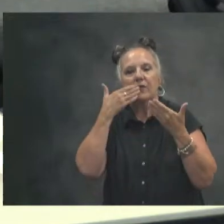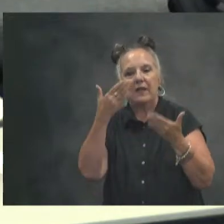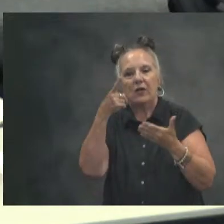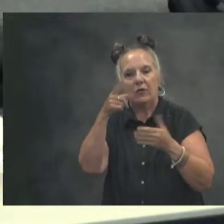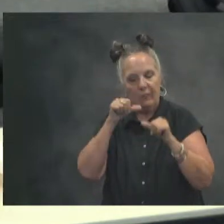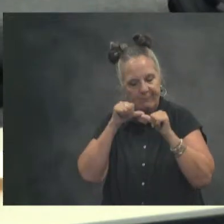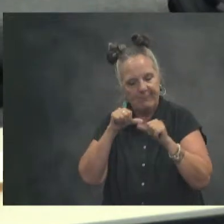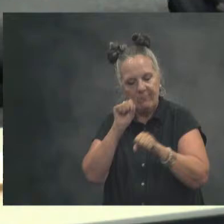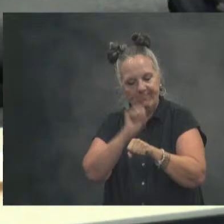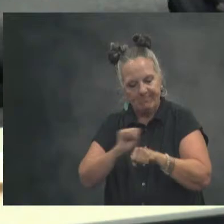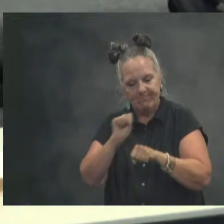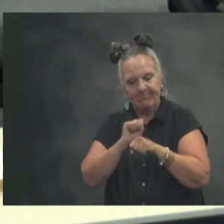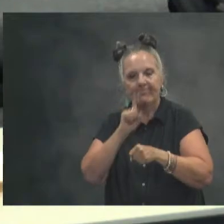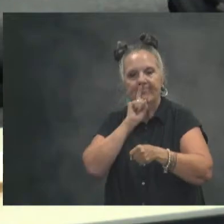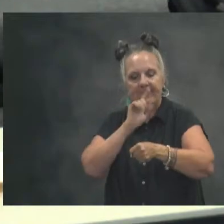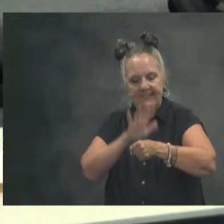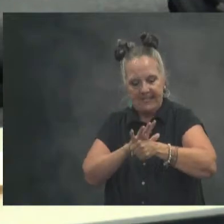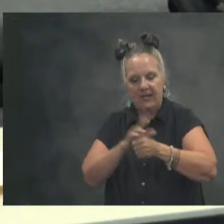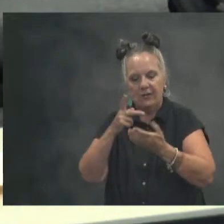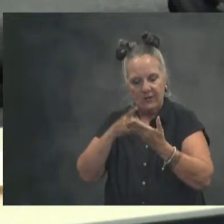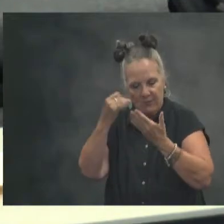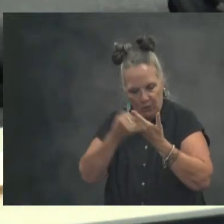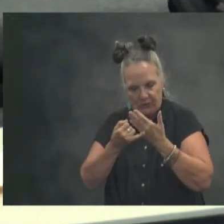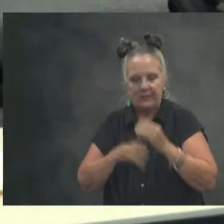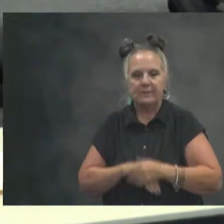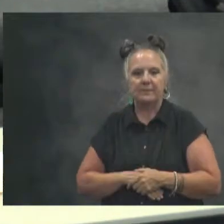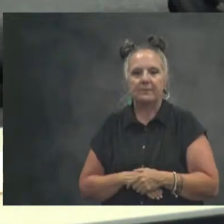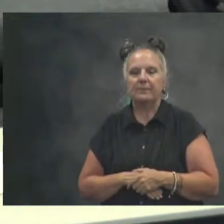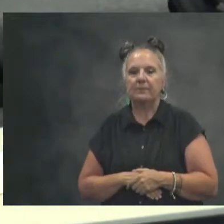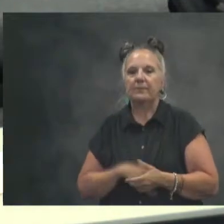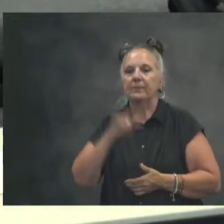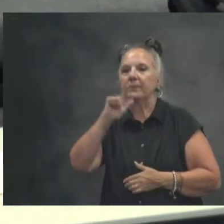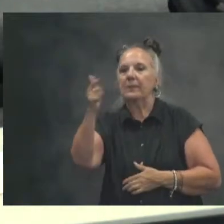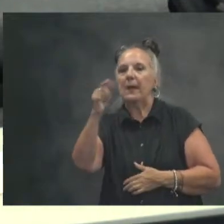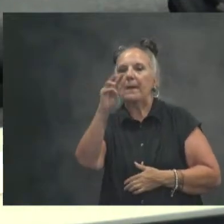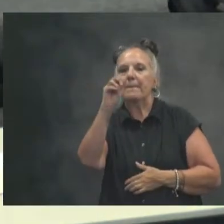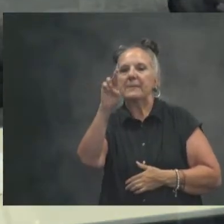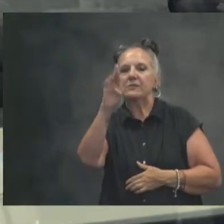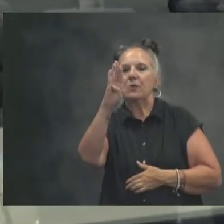hard work and dedication to this project. Mr. Blake?